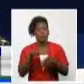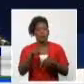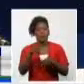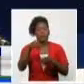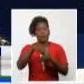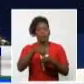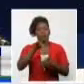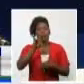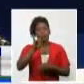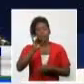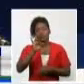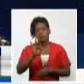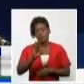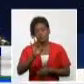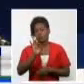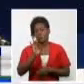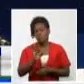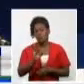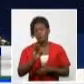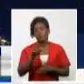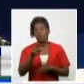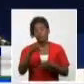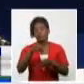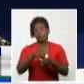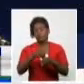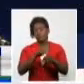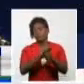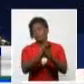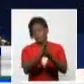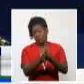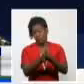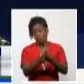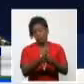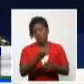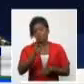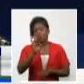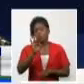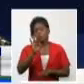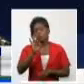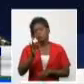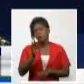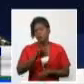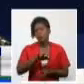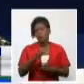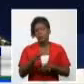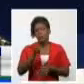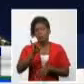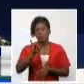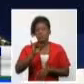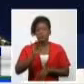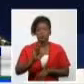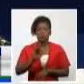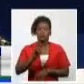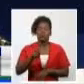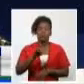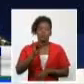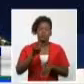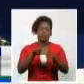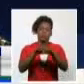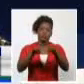Cuba today ranks number 13. That is, there are a total of